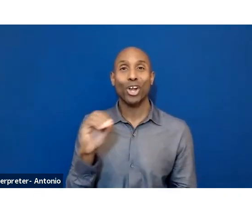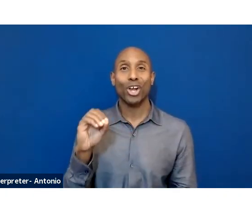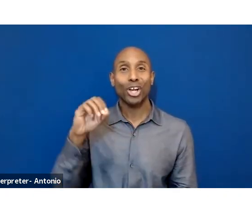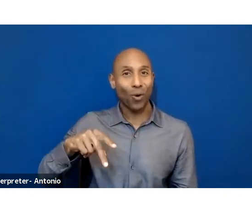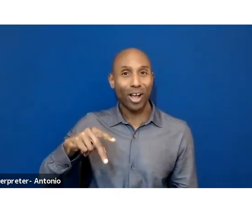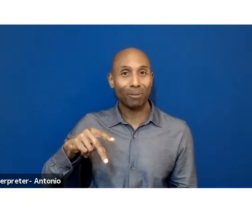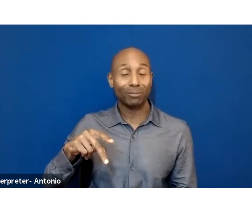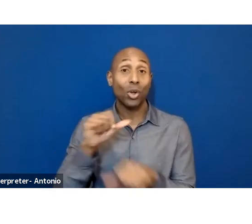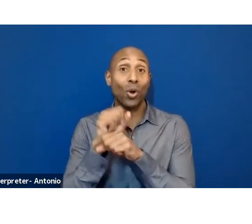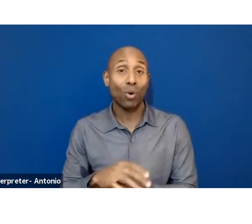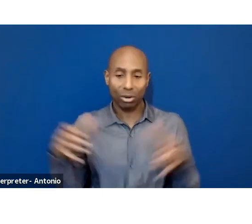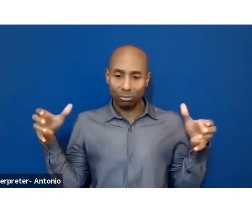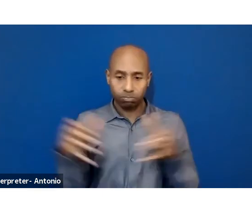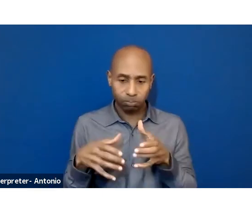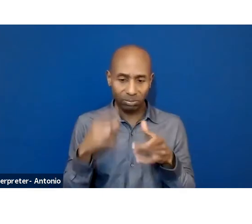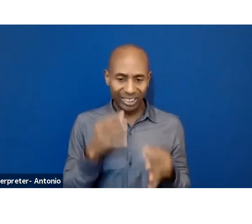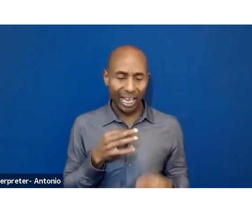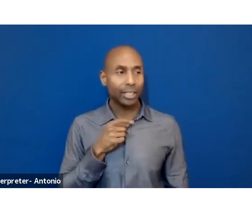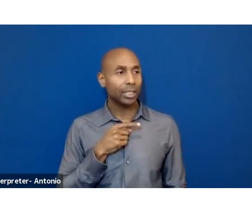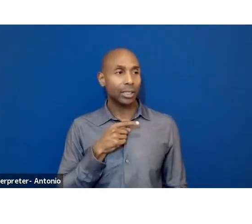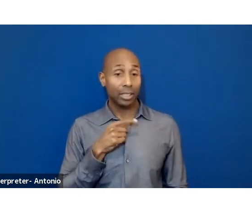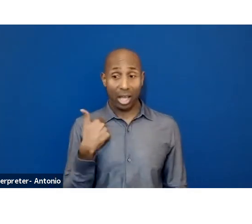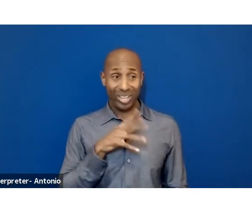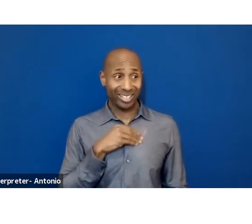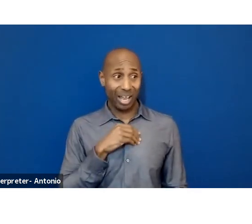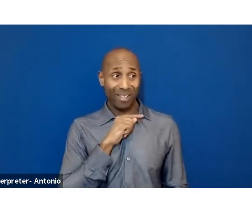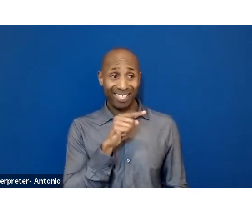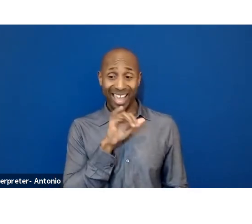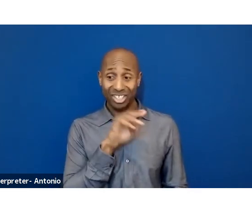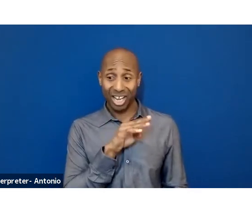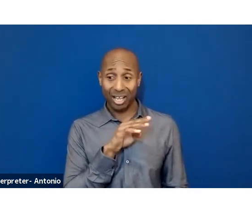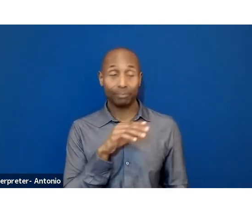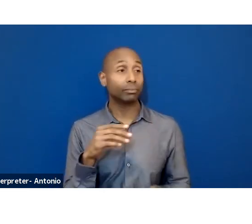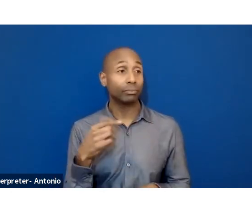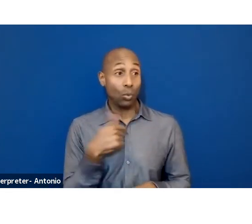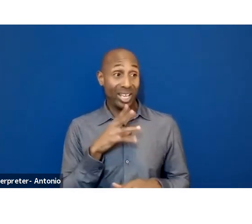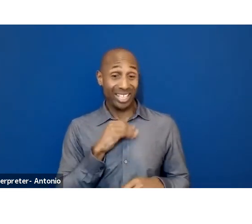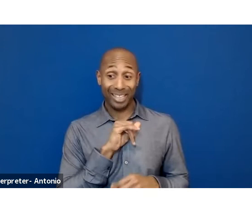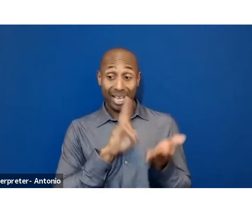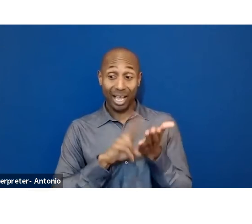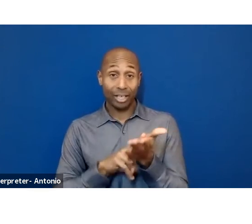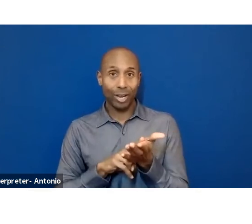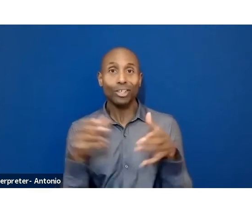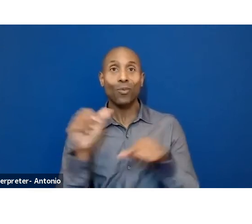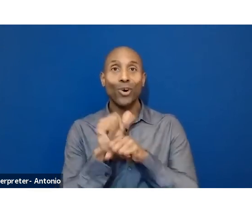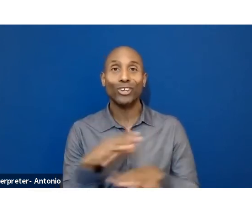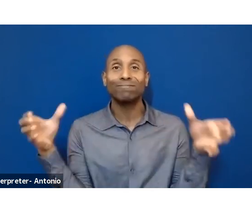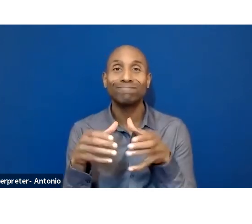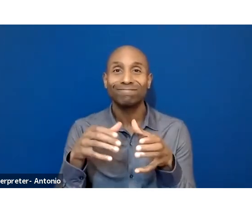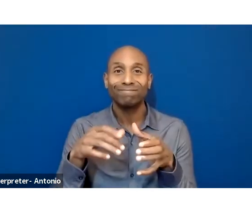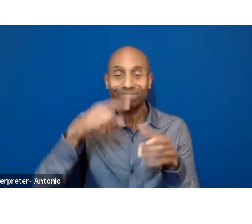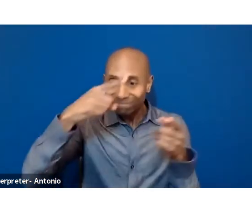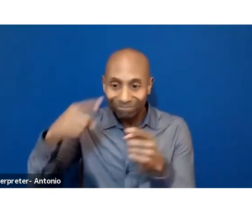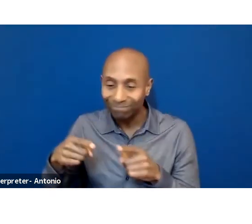a job, getting together to decide the terms of their contracts, right? And what's important here is that what we're seeing is that